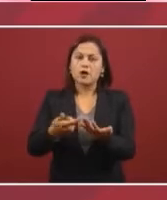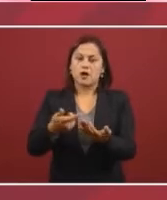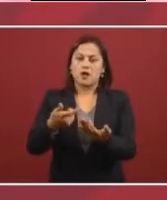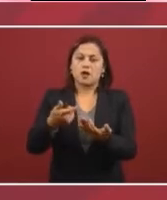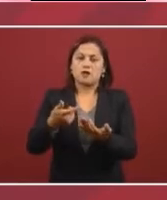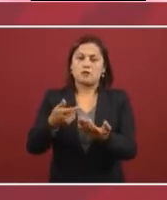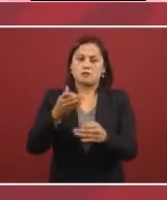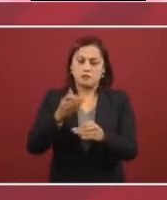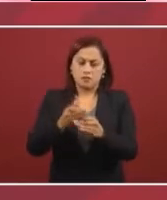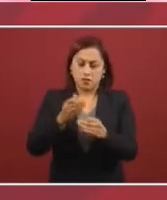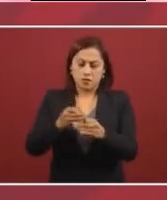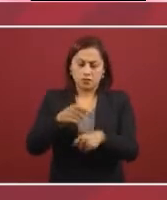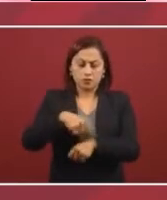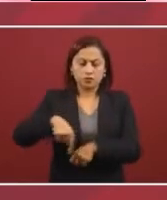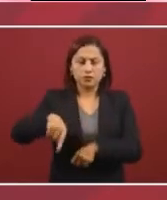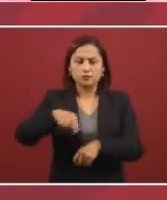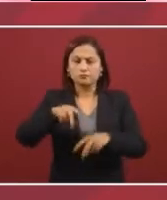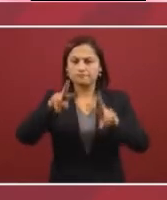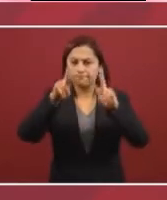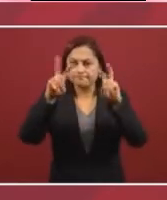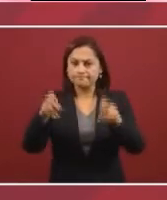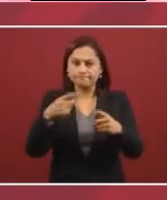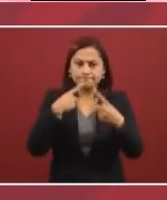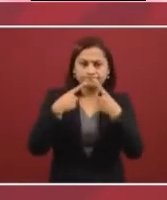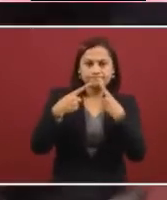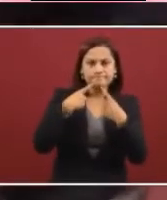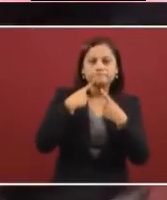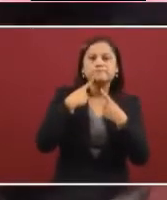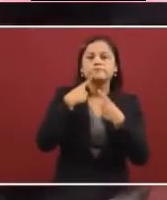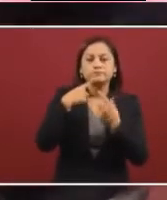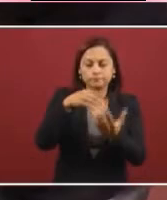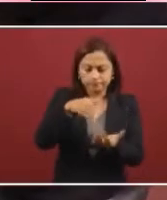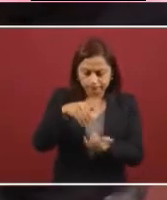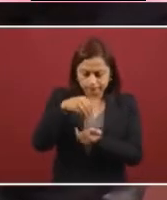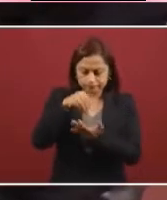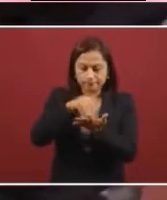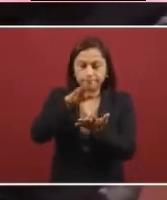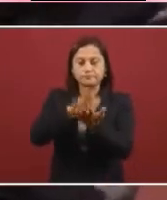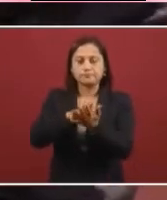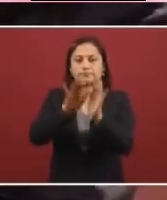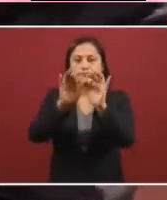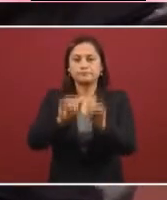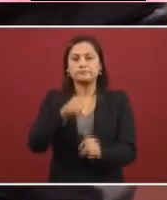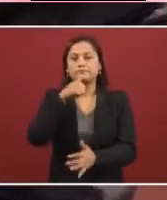Regarding the matters we spoke to here, regarding this matter in particular,